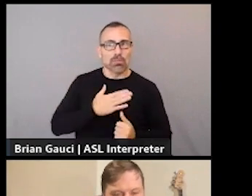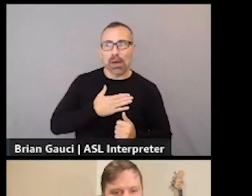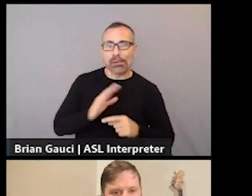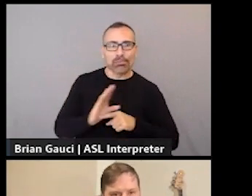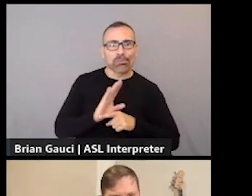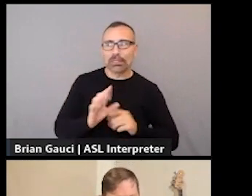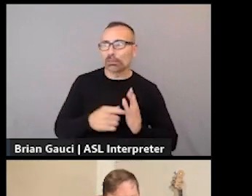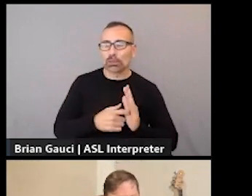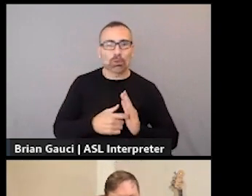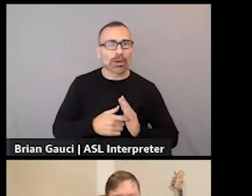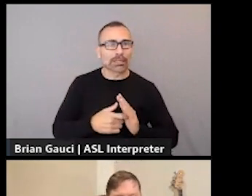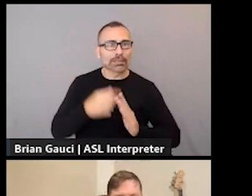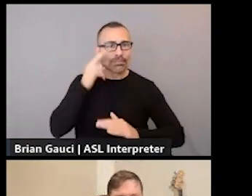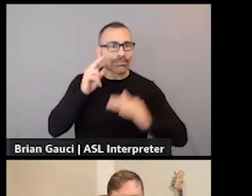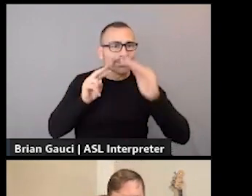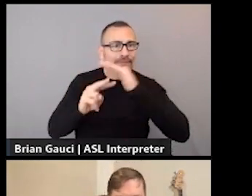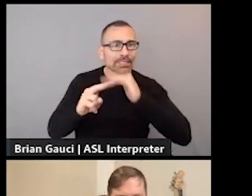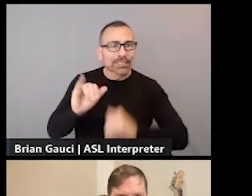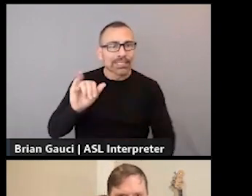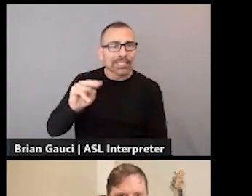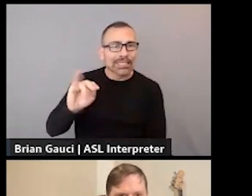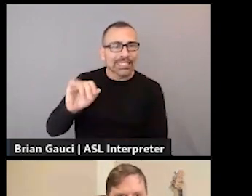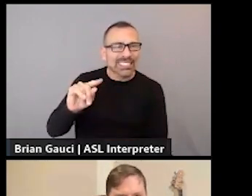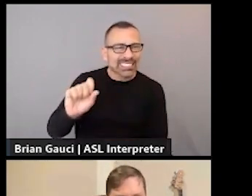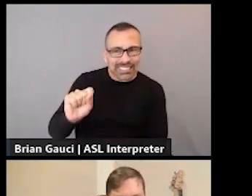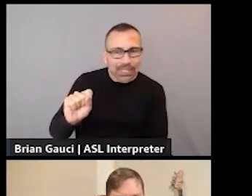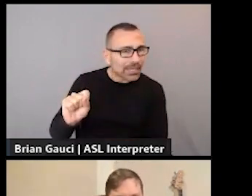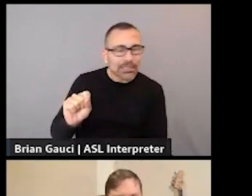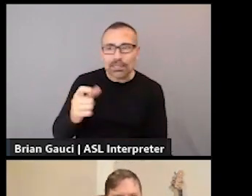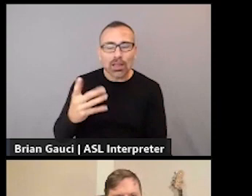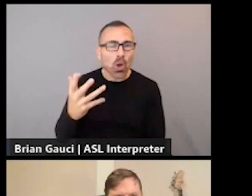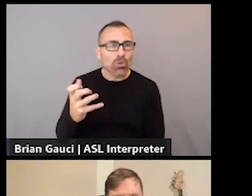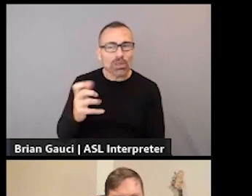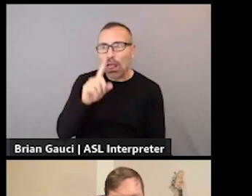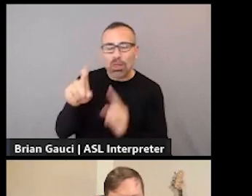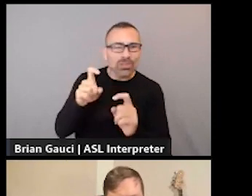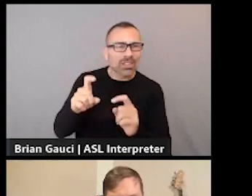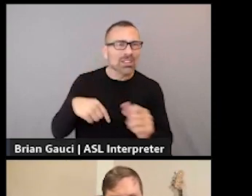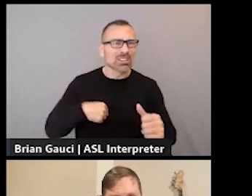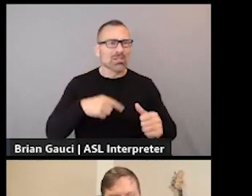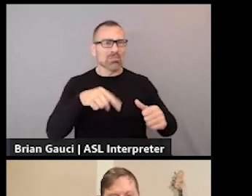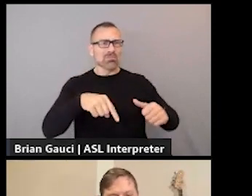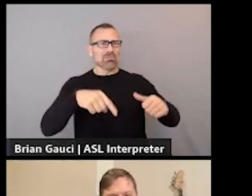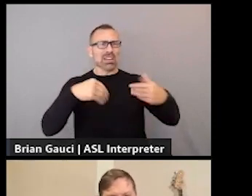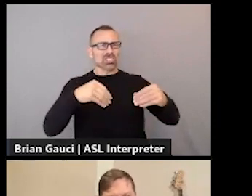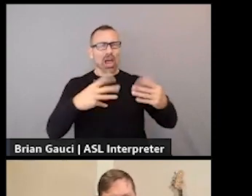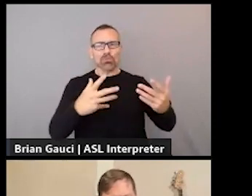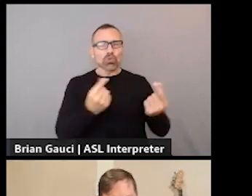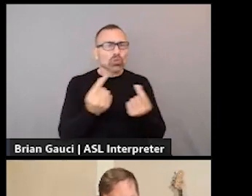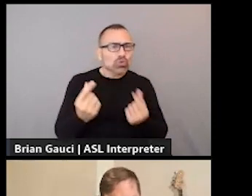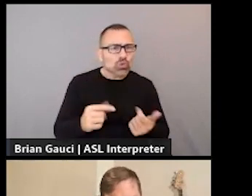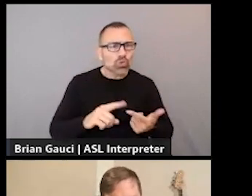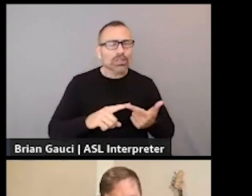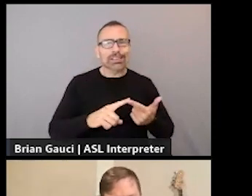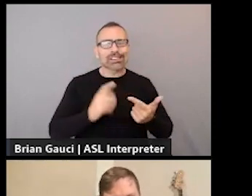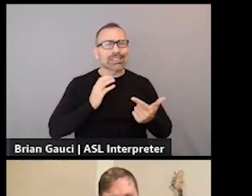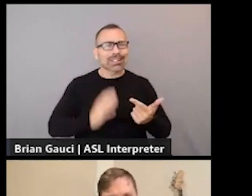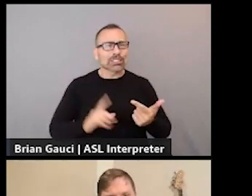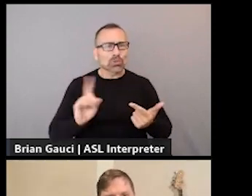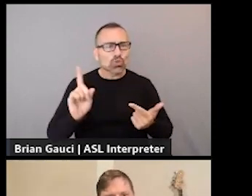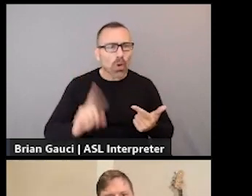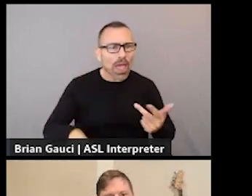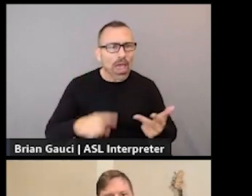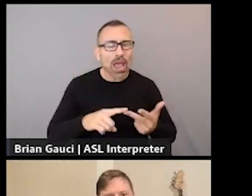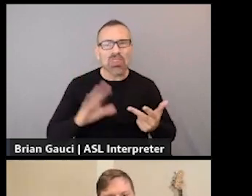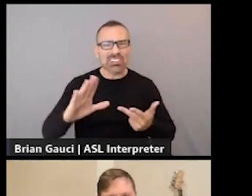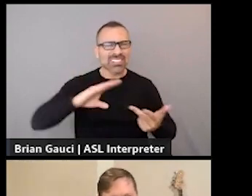want to see and ask questions about this in terms of how is my shop performing? Where are my customers located? What is their satisfaction